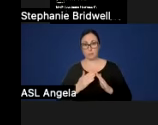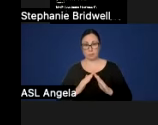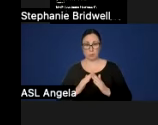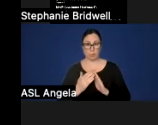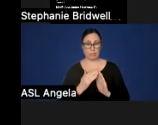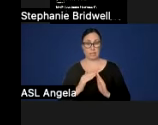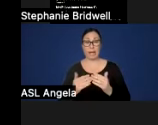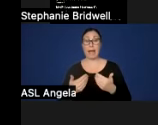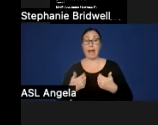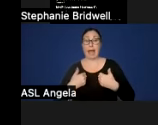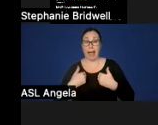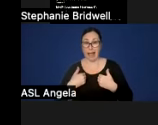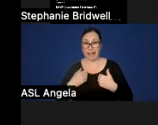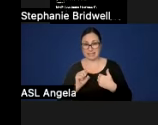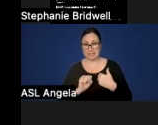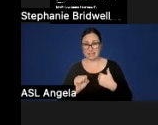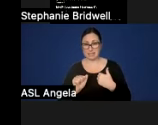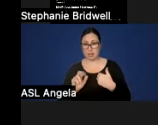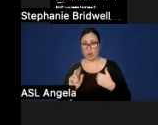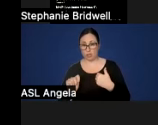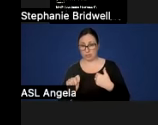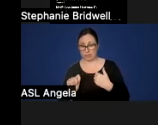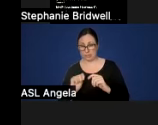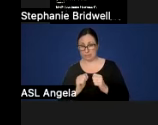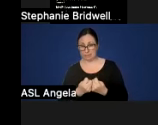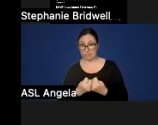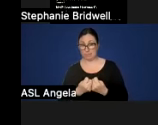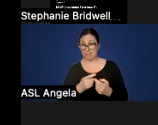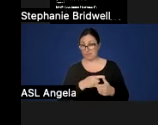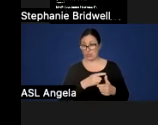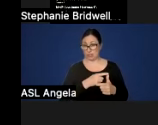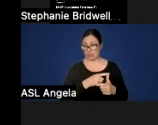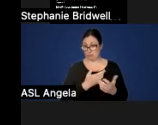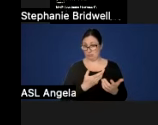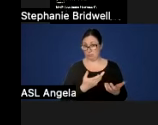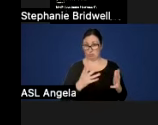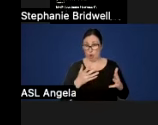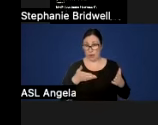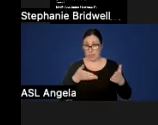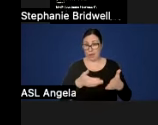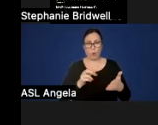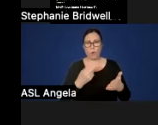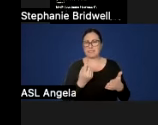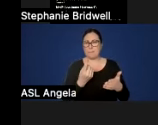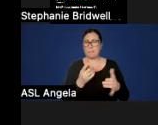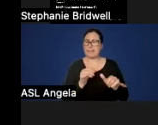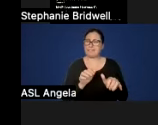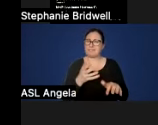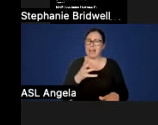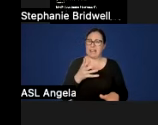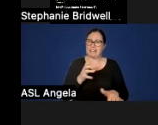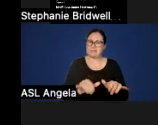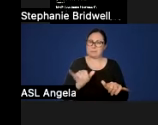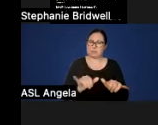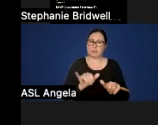has a SART team, if you don't already know that, right? Or is there something similar in your community that already exists?